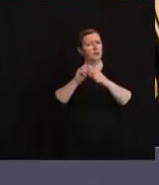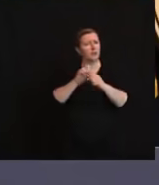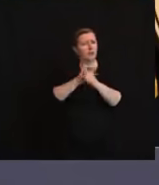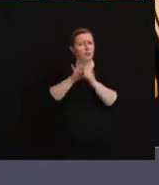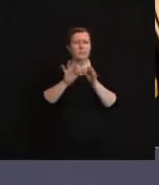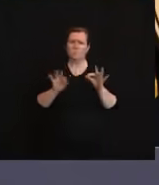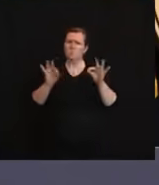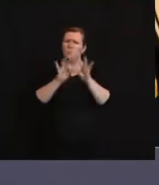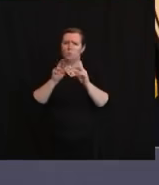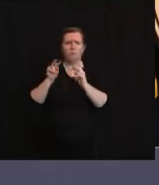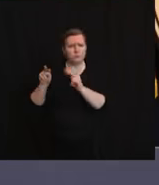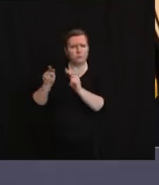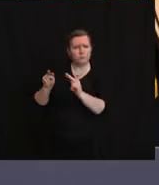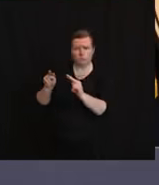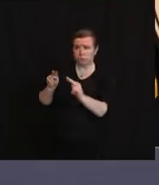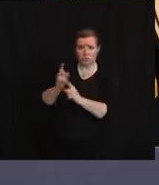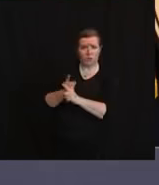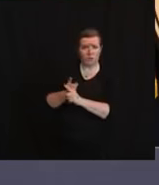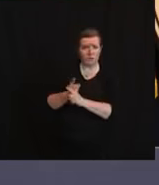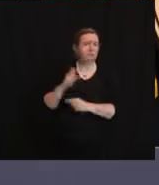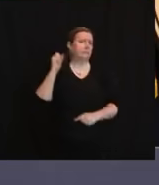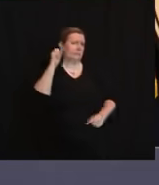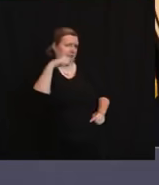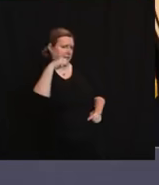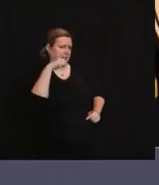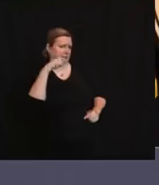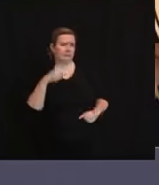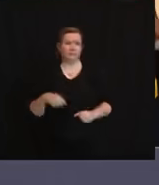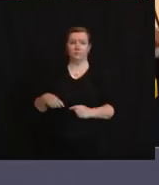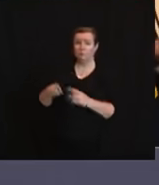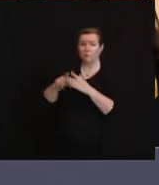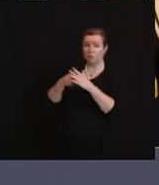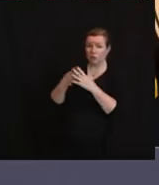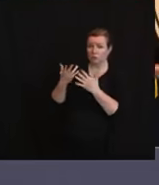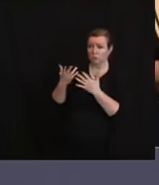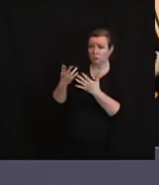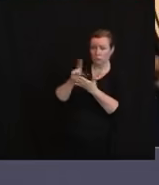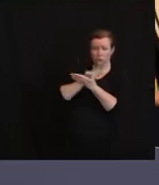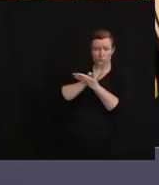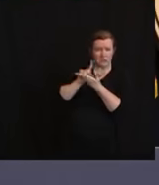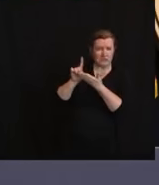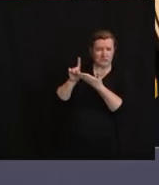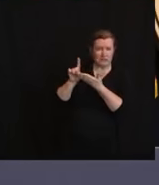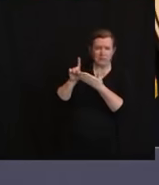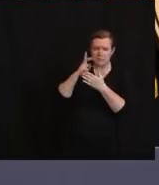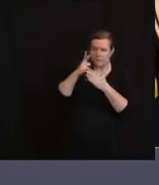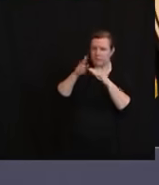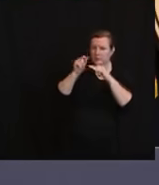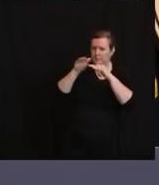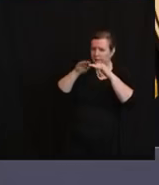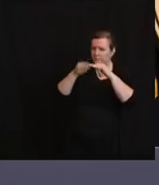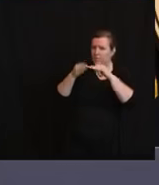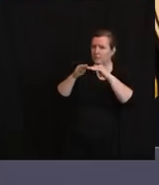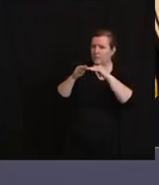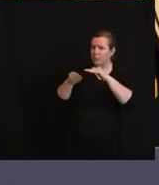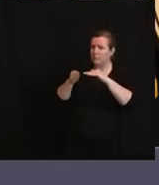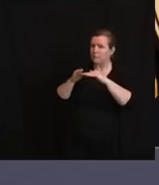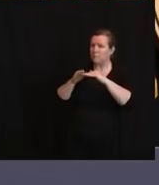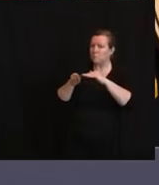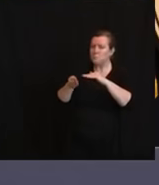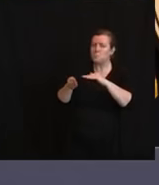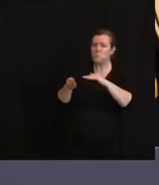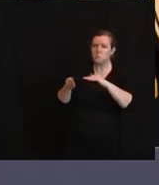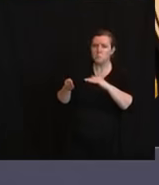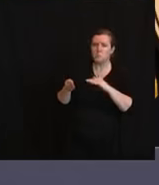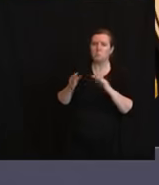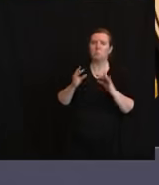right, that you all look at, and the fact that it has begun now for about a week to begun to drift down, right? And so when